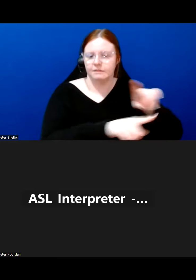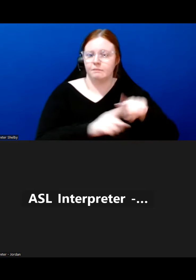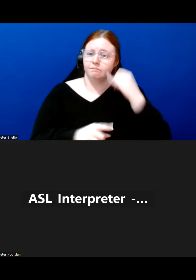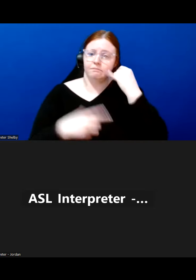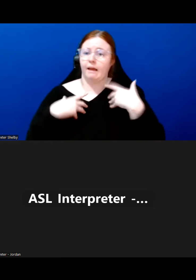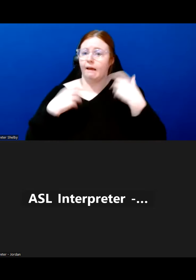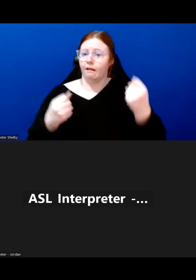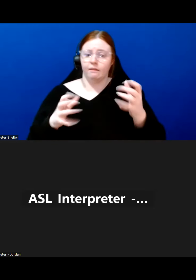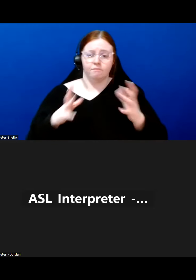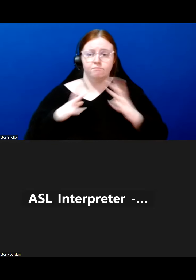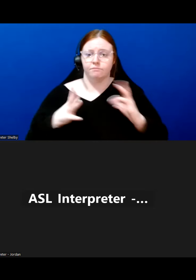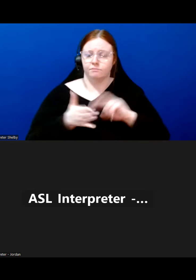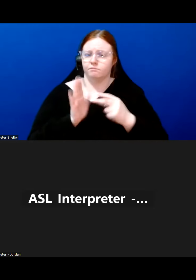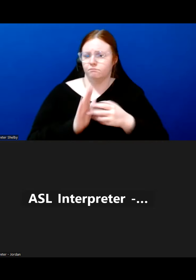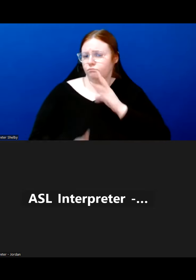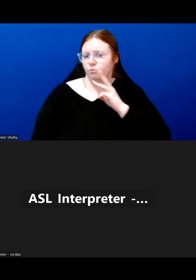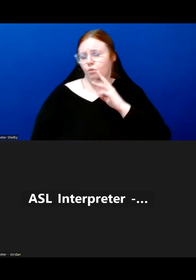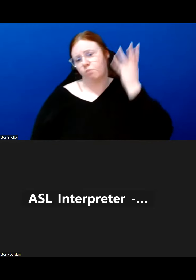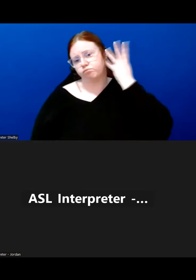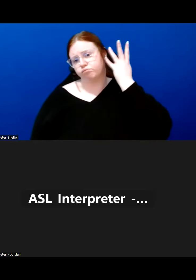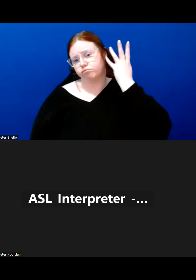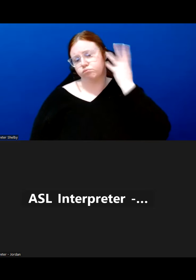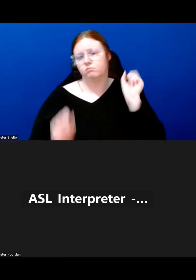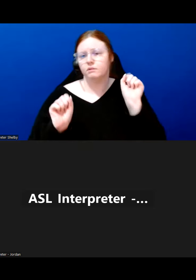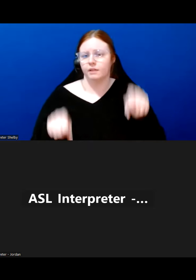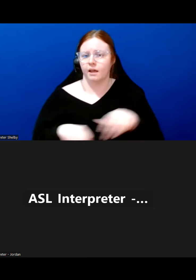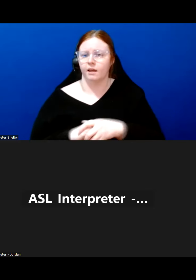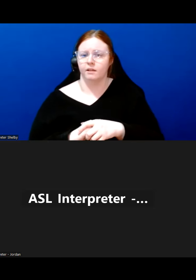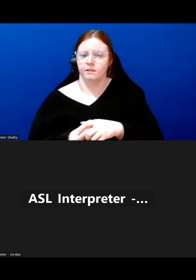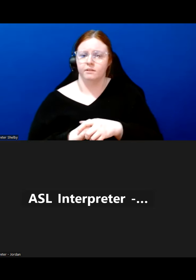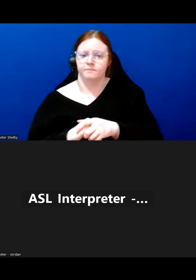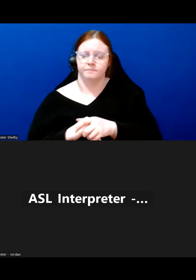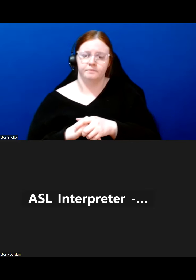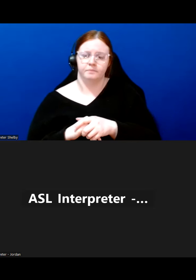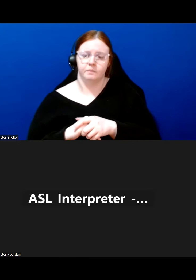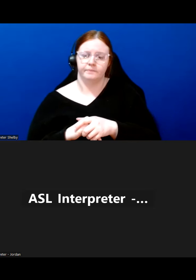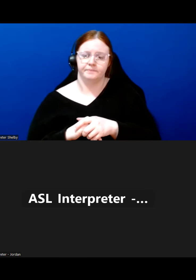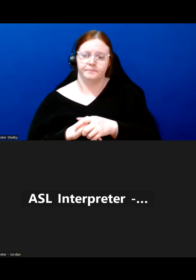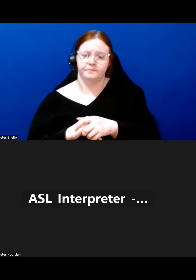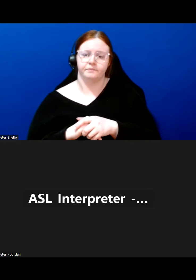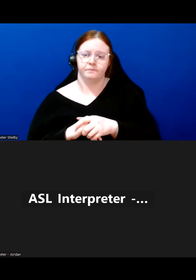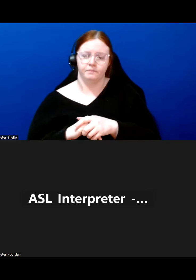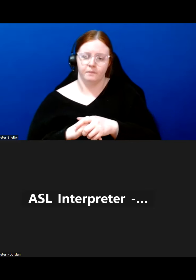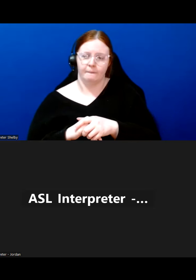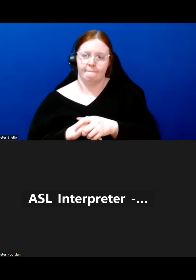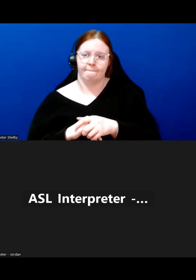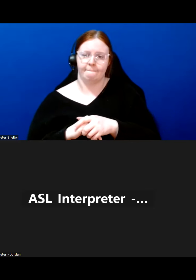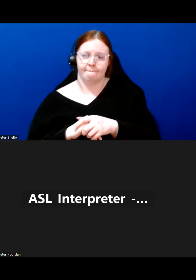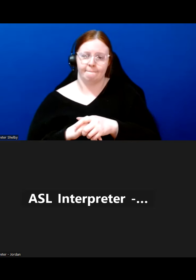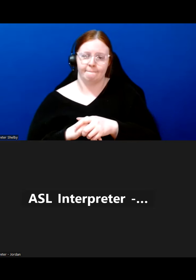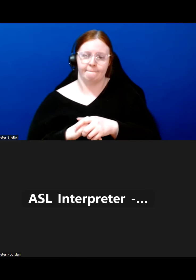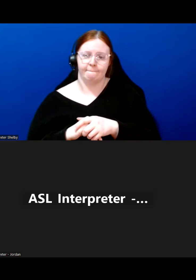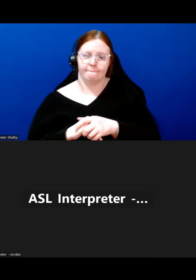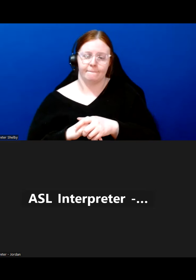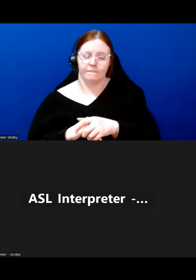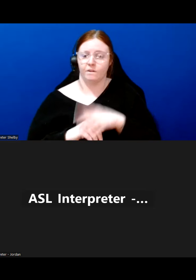get water in your ears that's okay. Your eardrum is intact. The dangers of a Q-tip